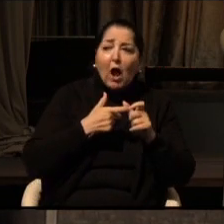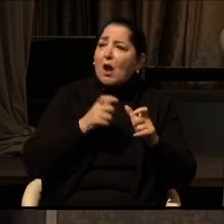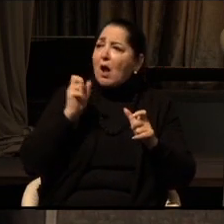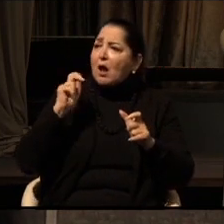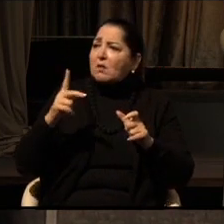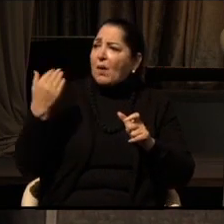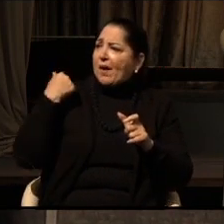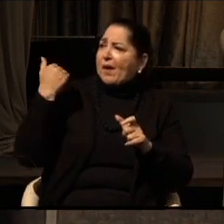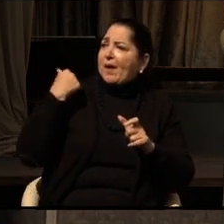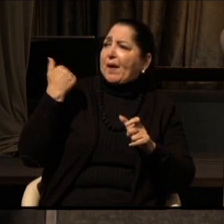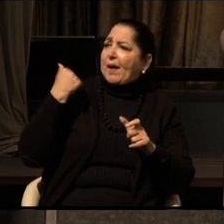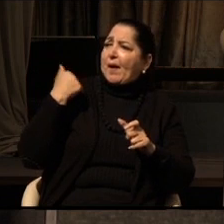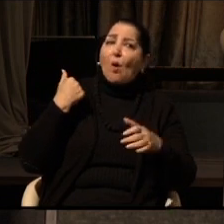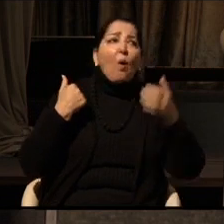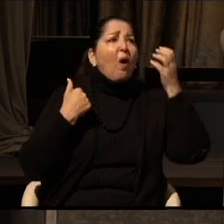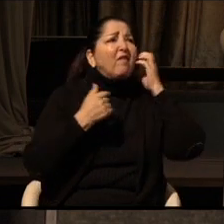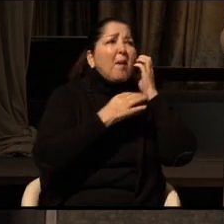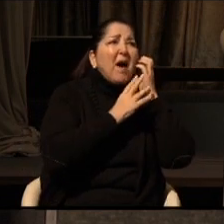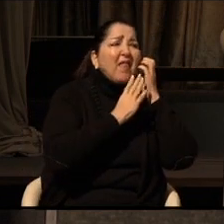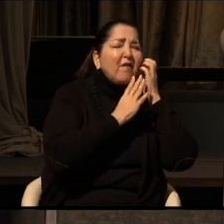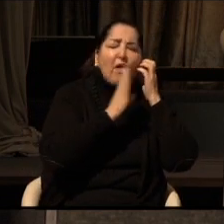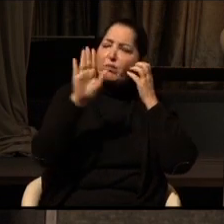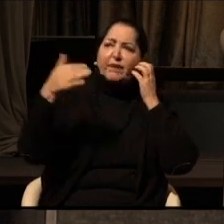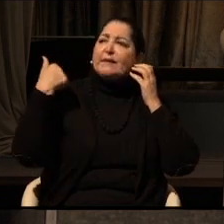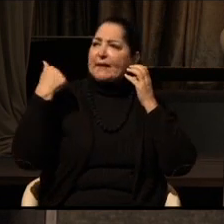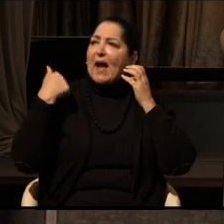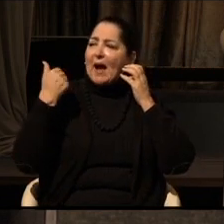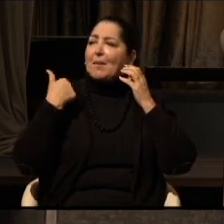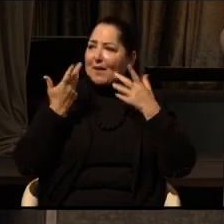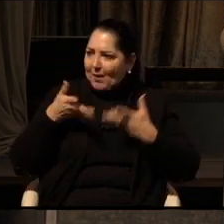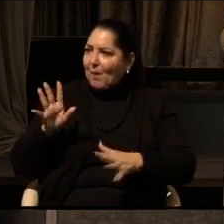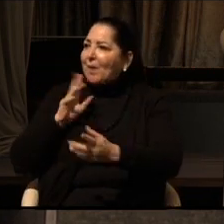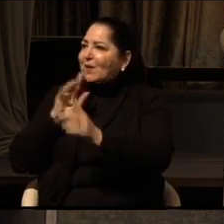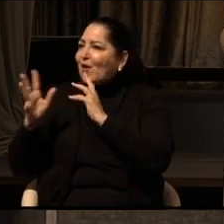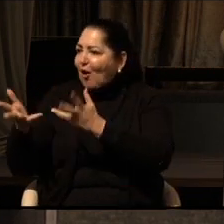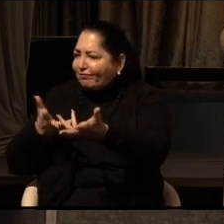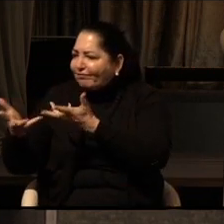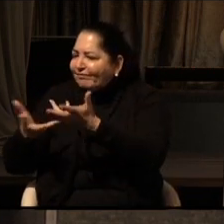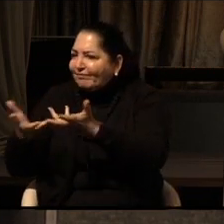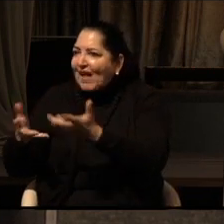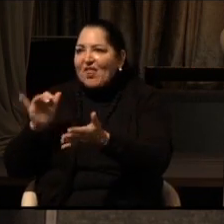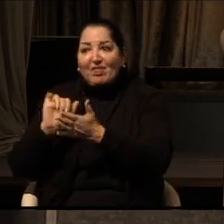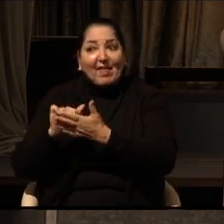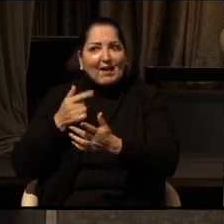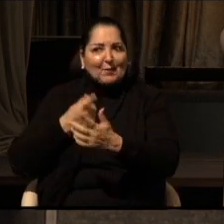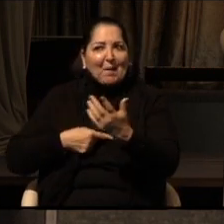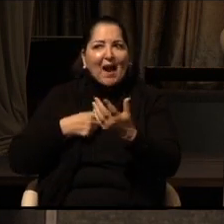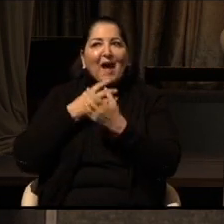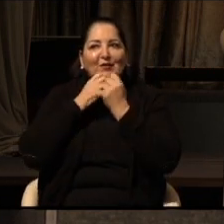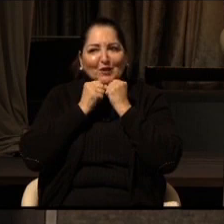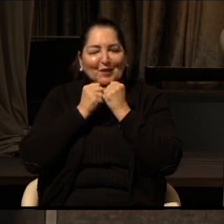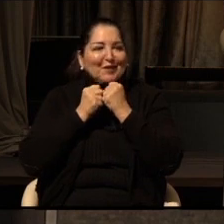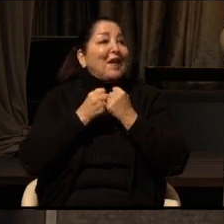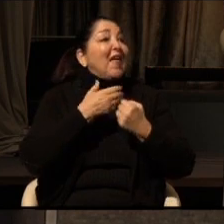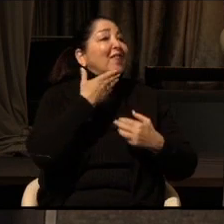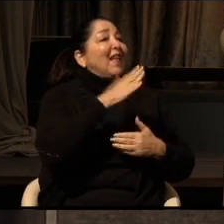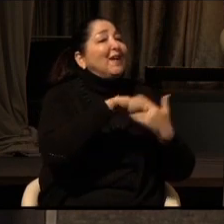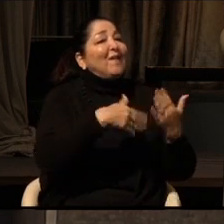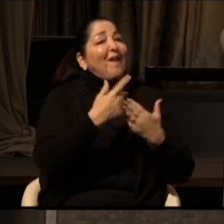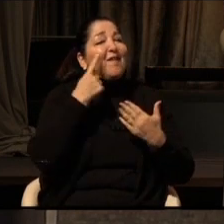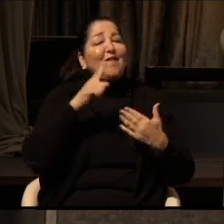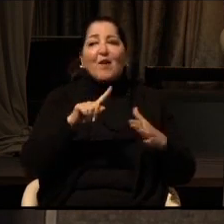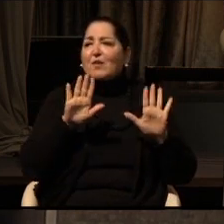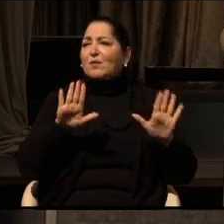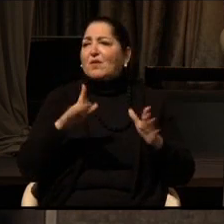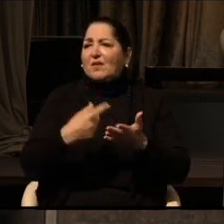get me out my phone, and like, let's have some dialogue. This is what it's all about for me. Thank you all for this